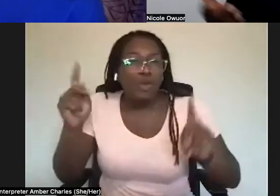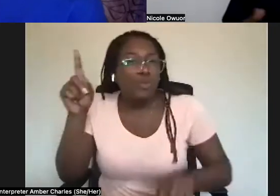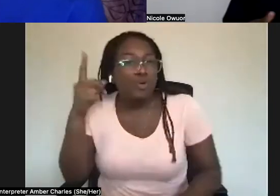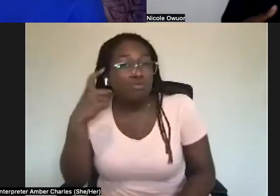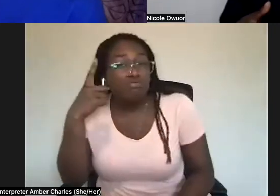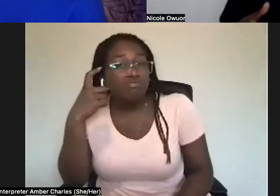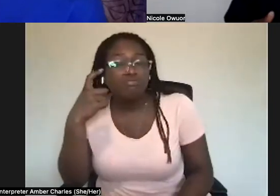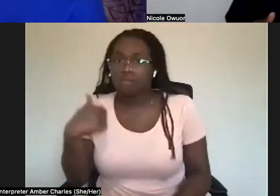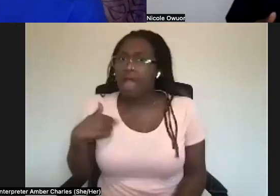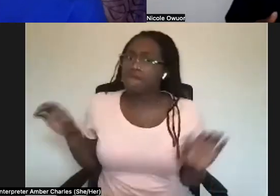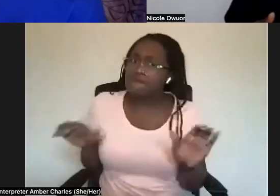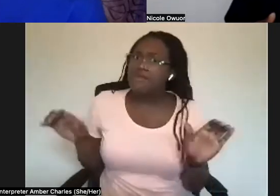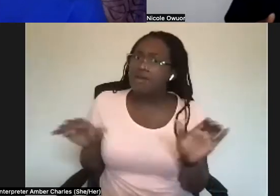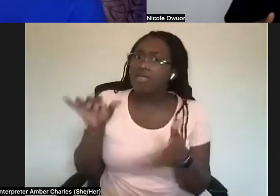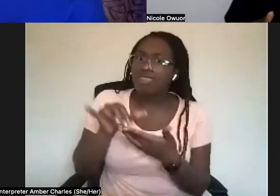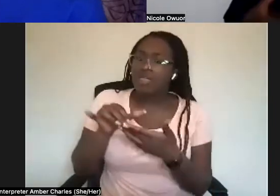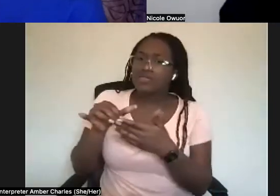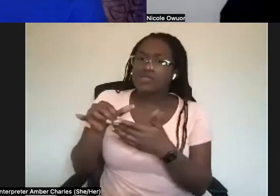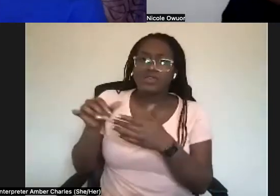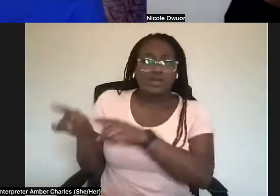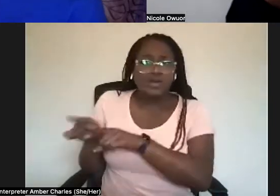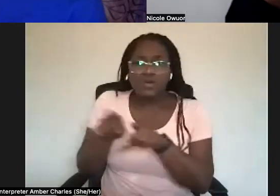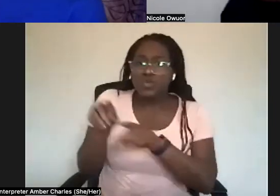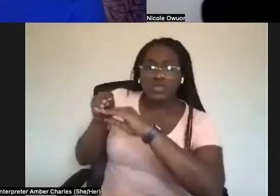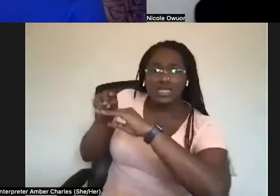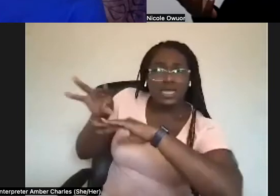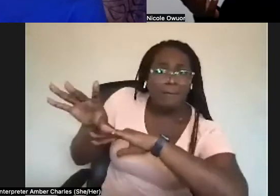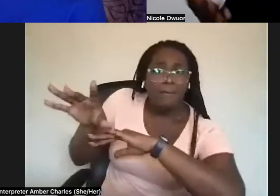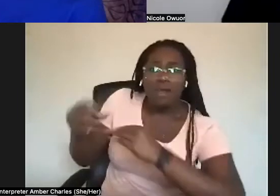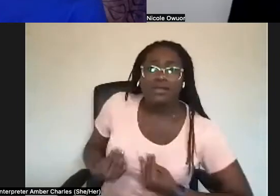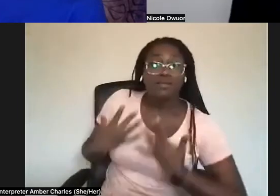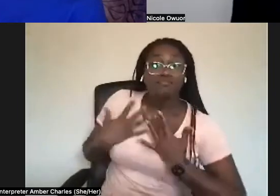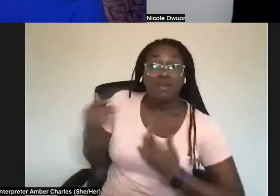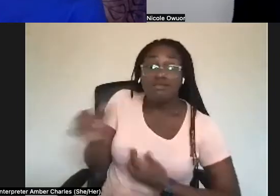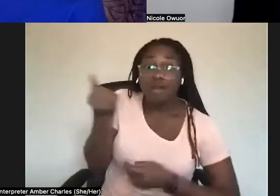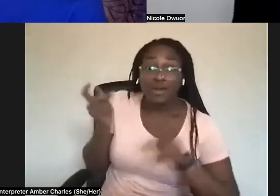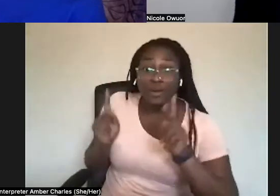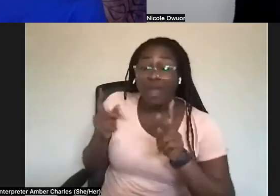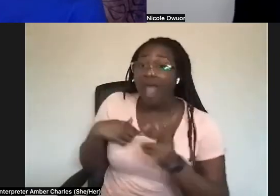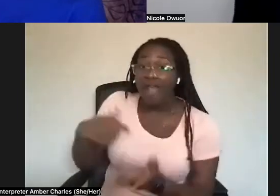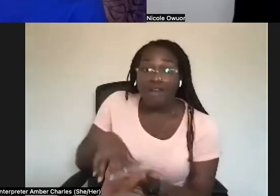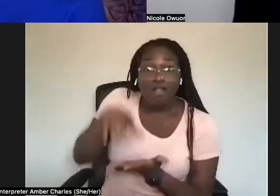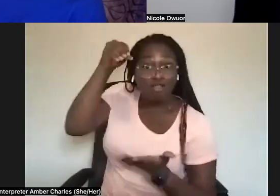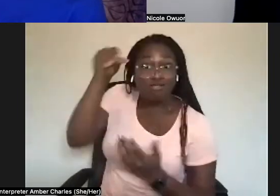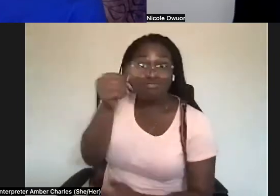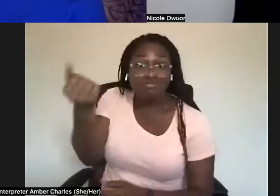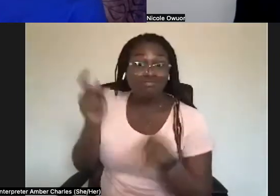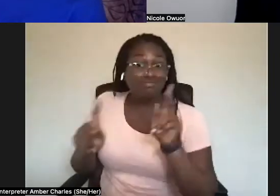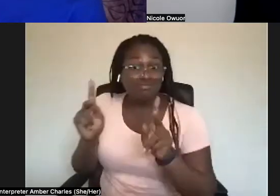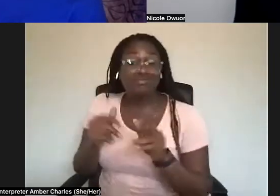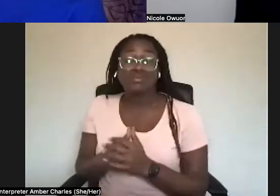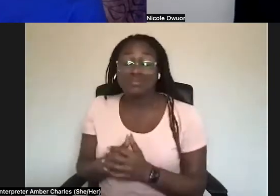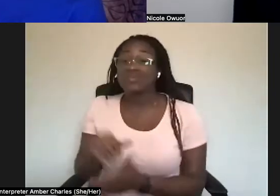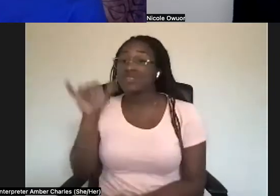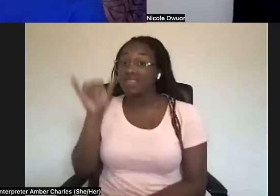in a way that has inspired other people to do that. I've learned from other people. So that was a shift